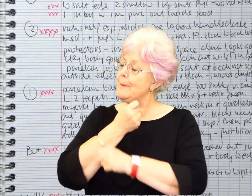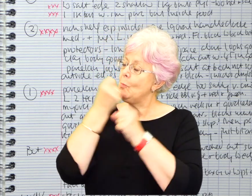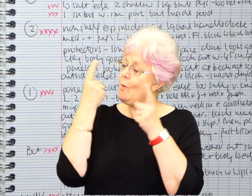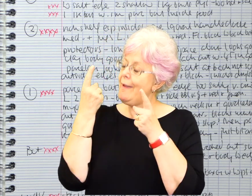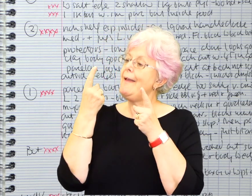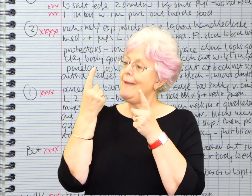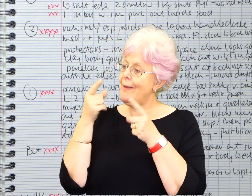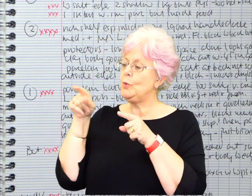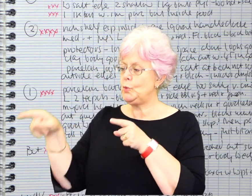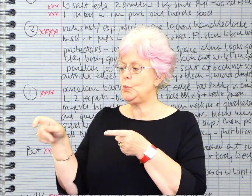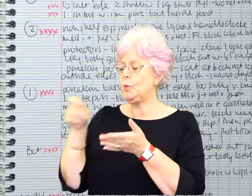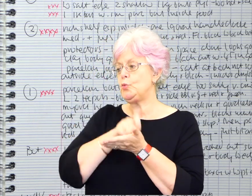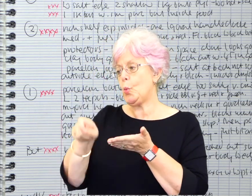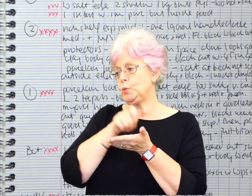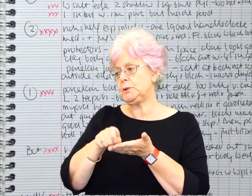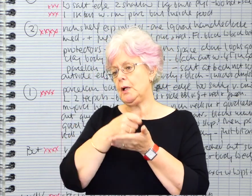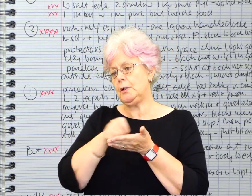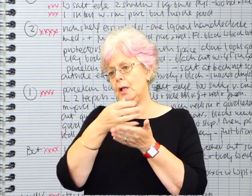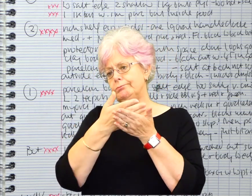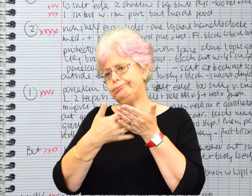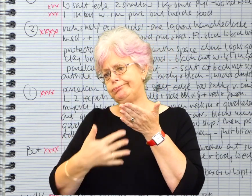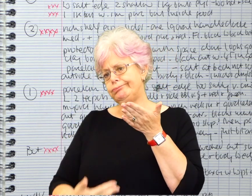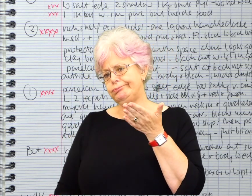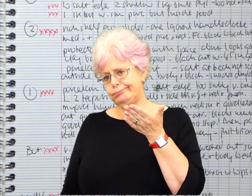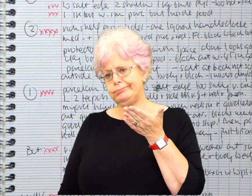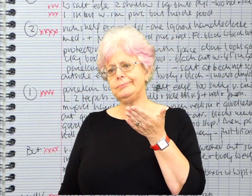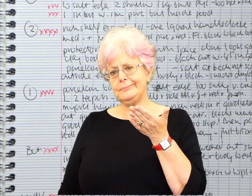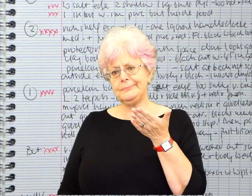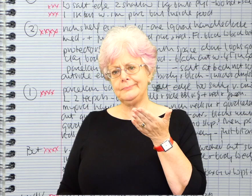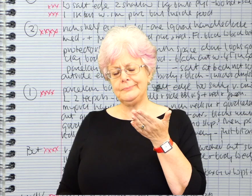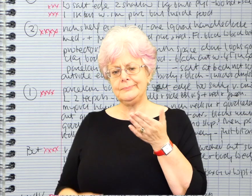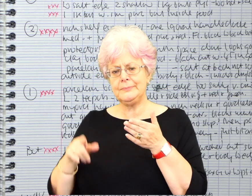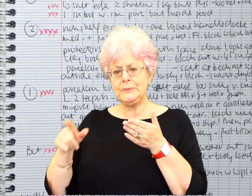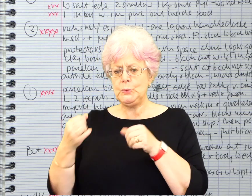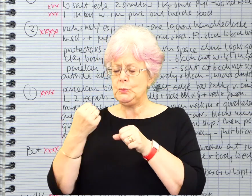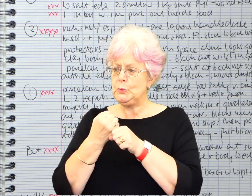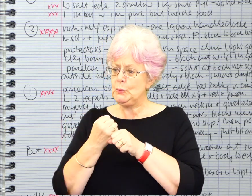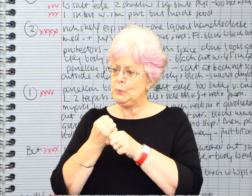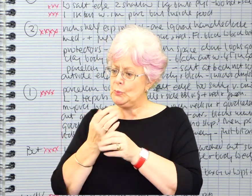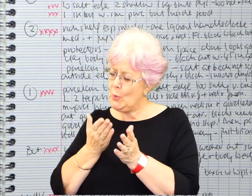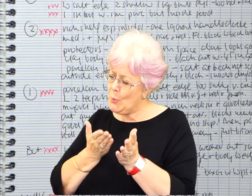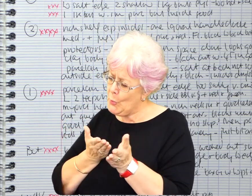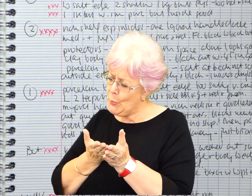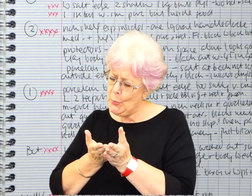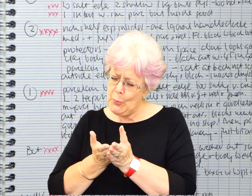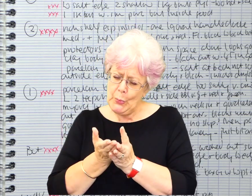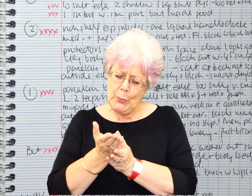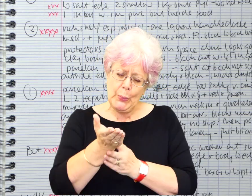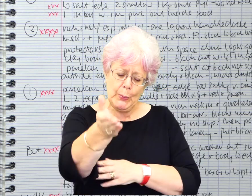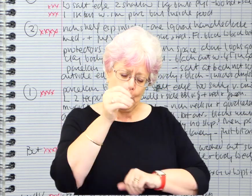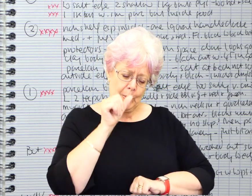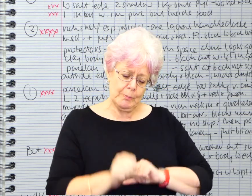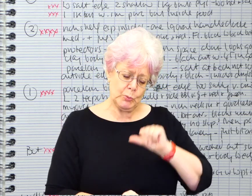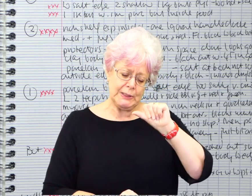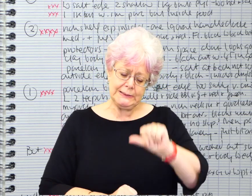quite a lot of notes during the process of making. Is that something you do throughout the whole process and refer